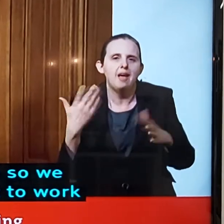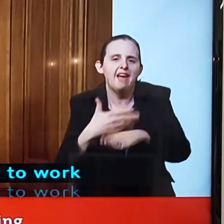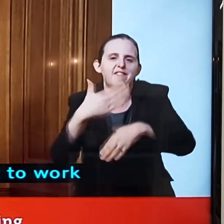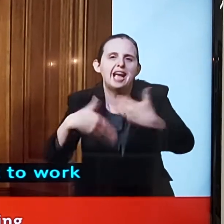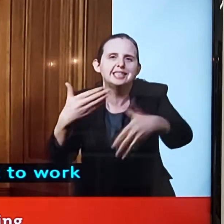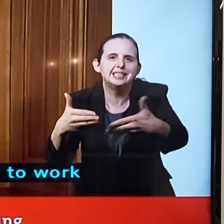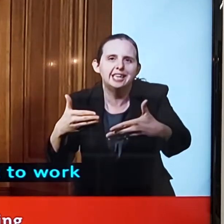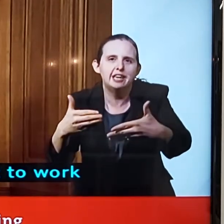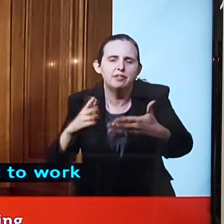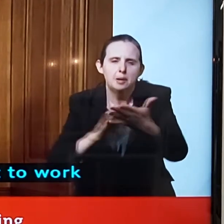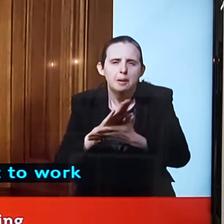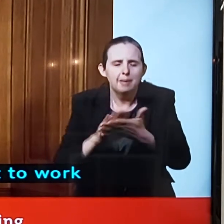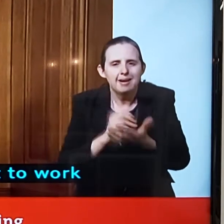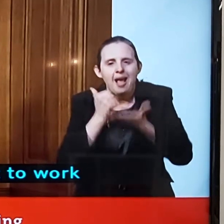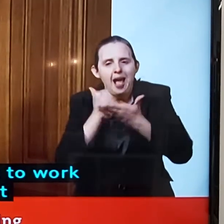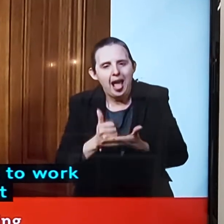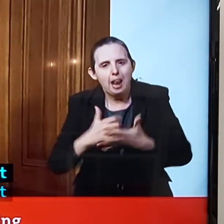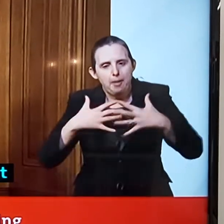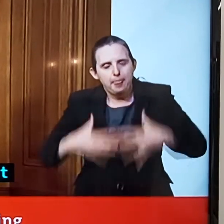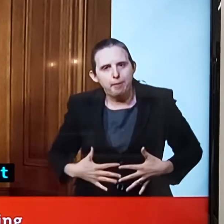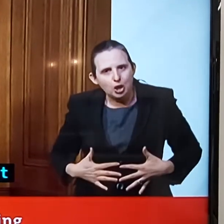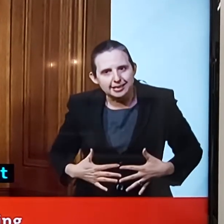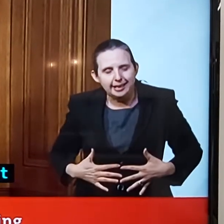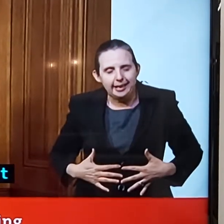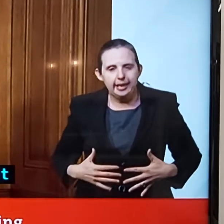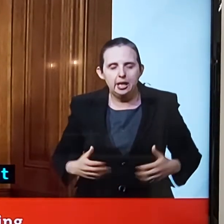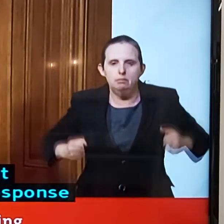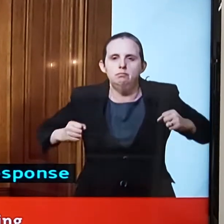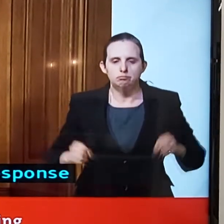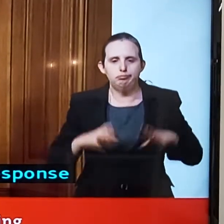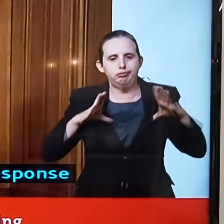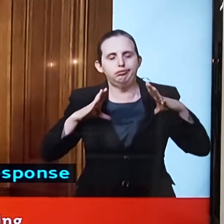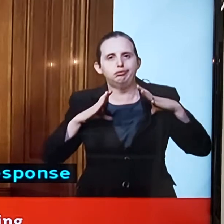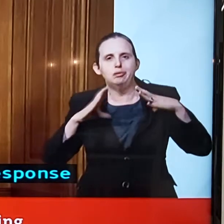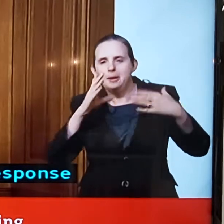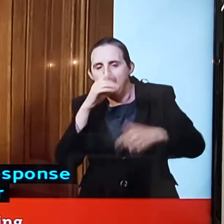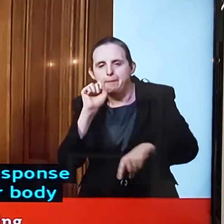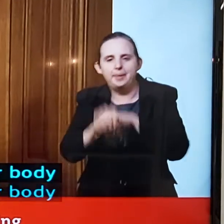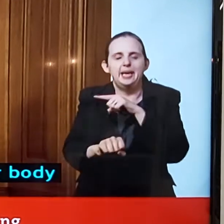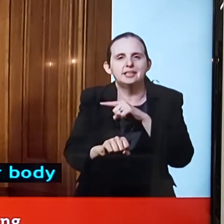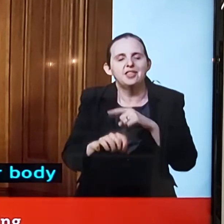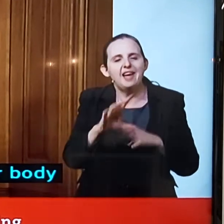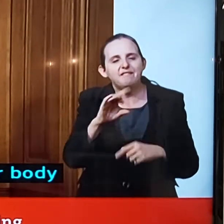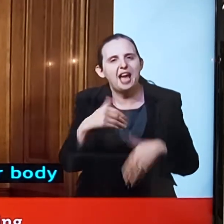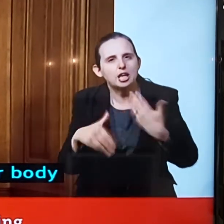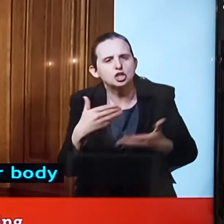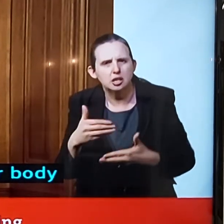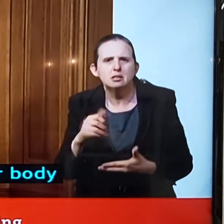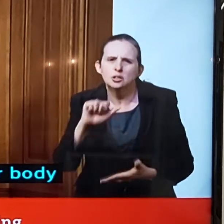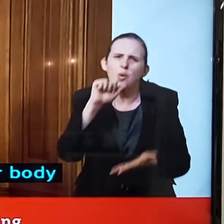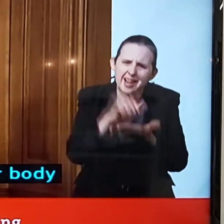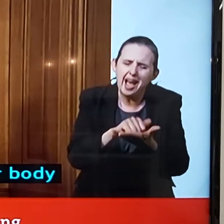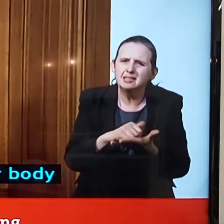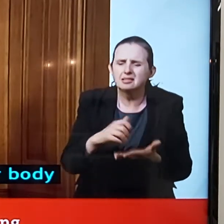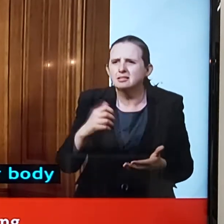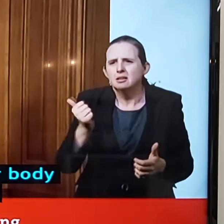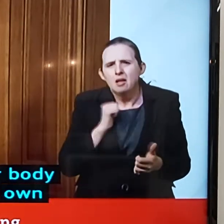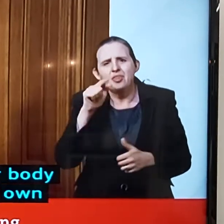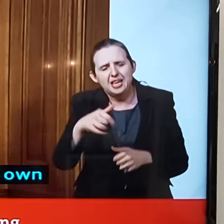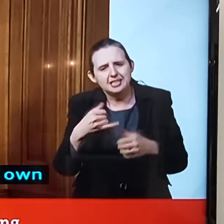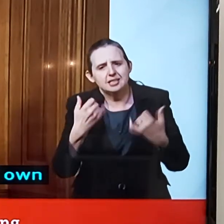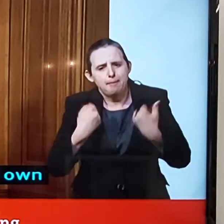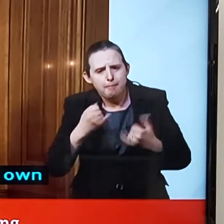body can get over this virus with its own immune response. So we expect that dexamethasone will still be effective in reducing mortality with